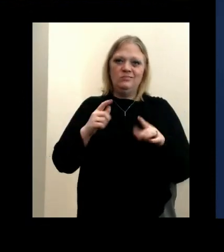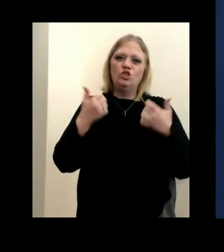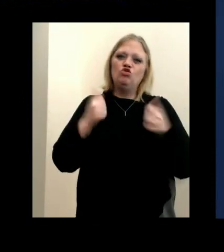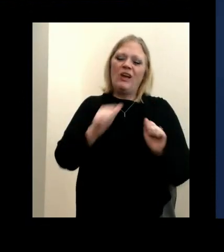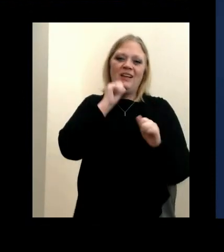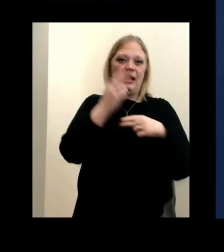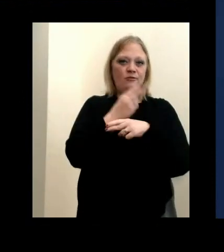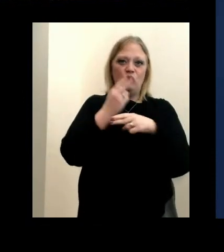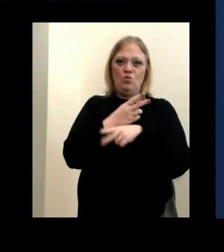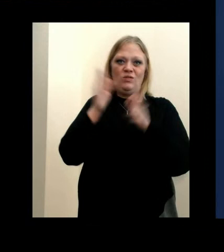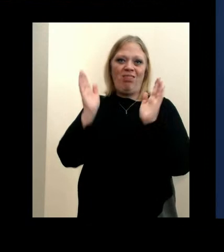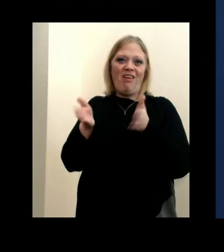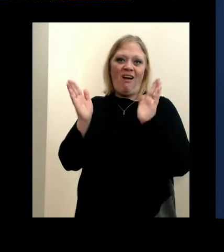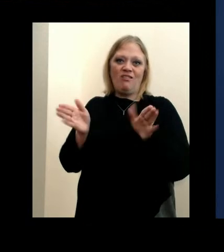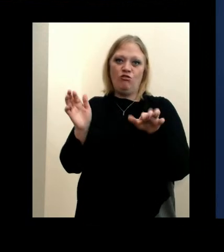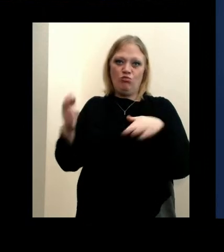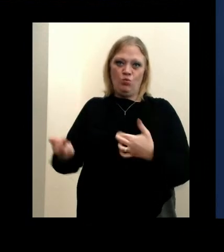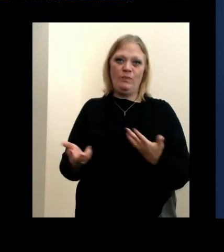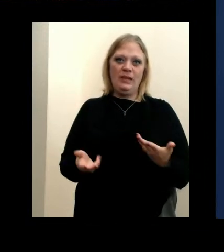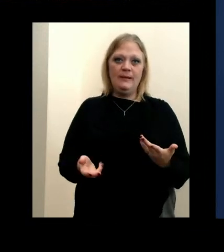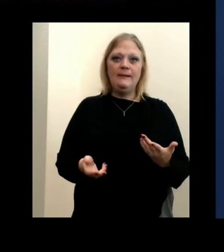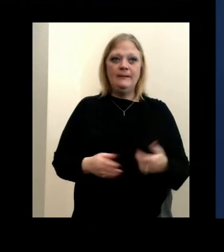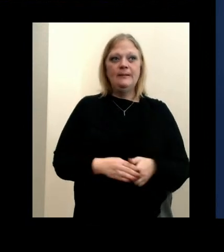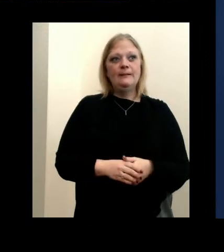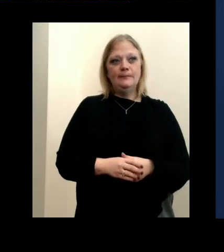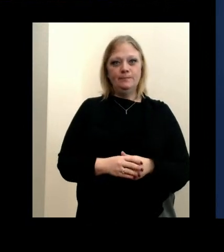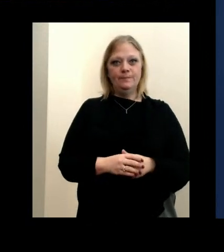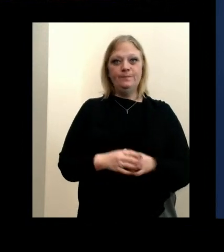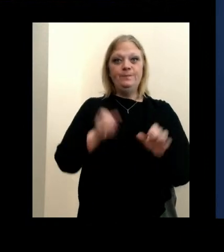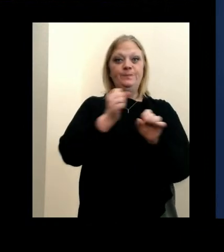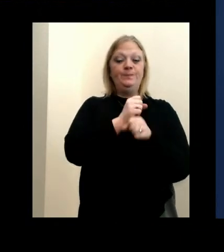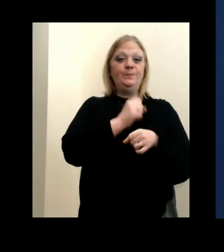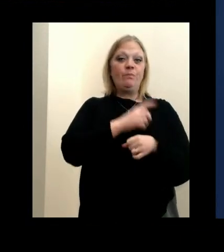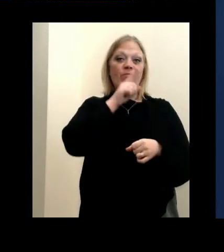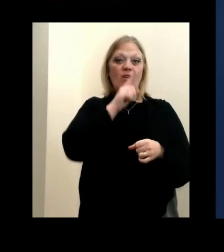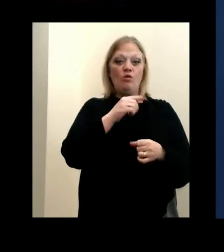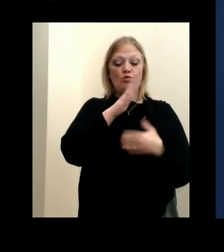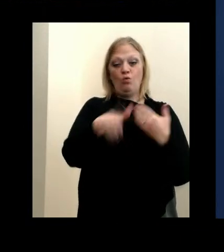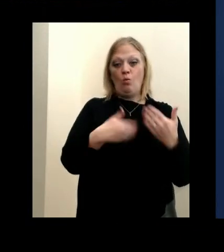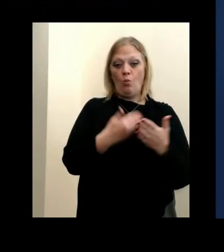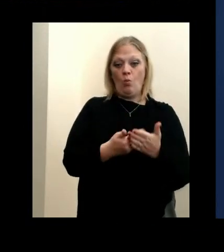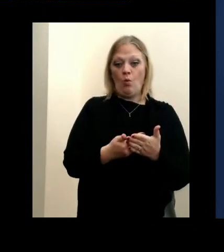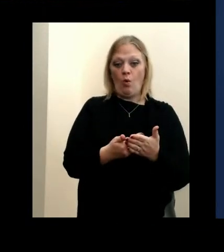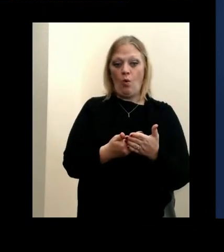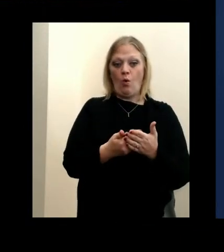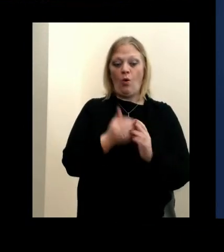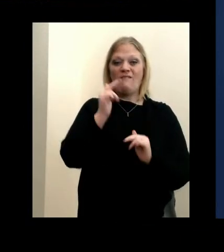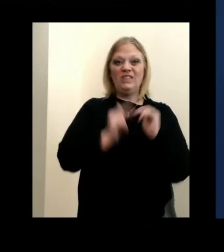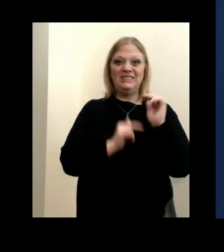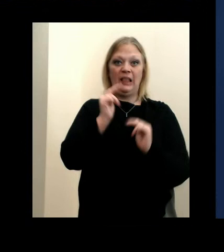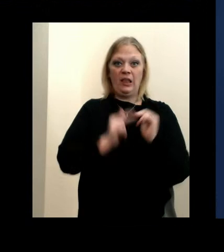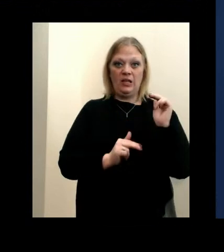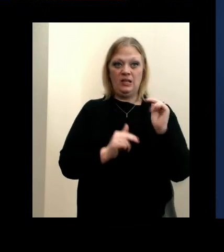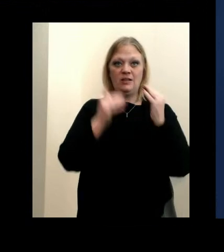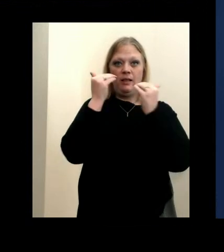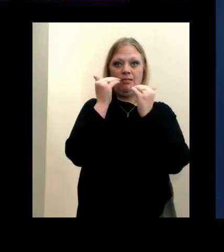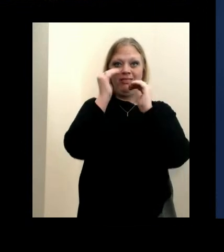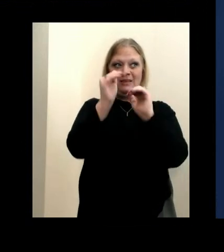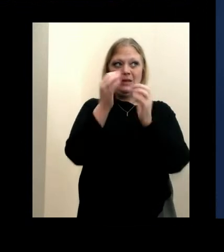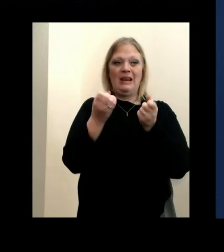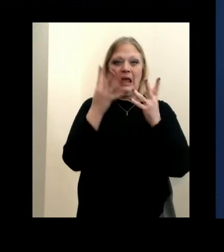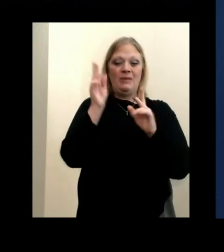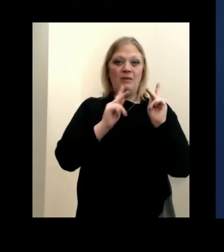room. Also, we are making sure that all facilities have to limit the spectators